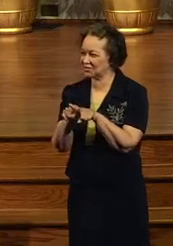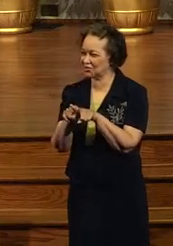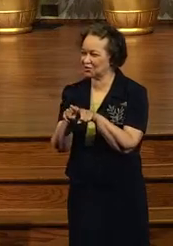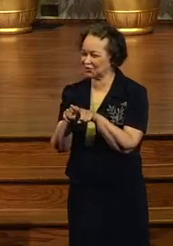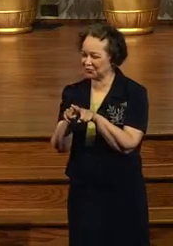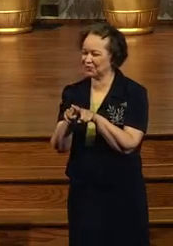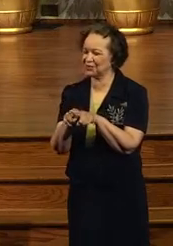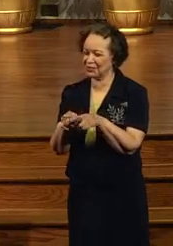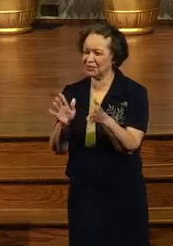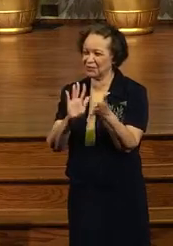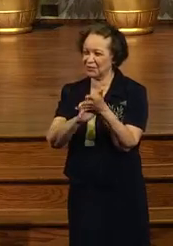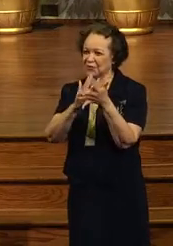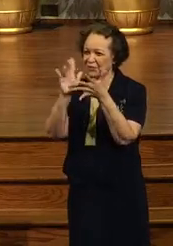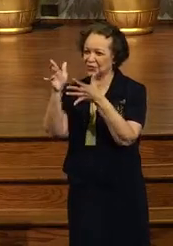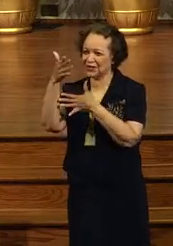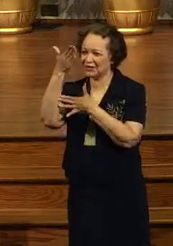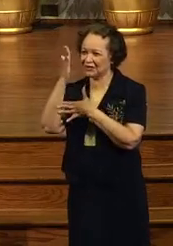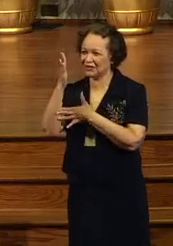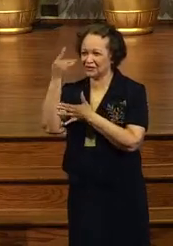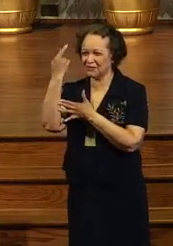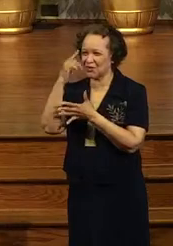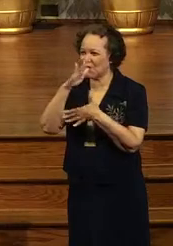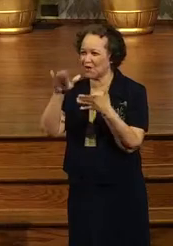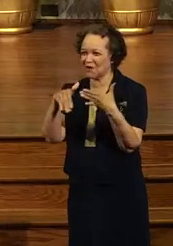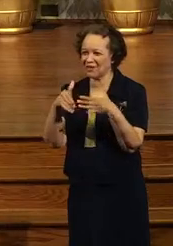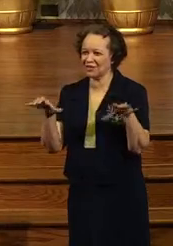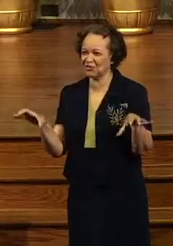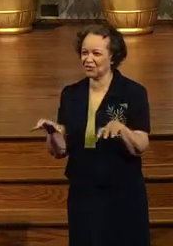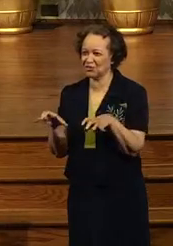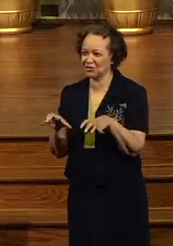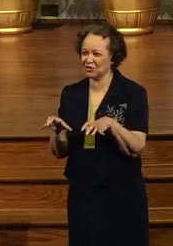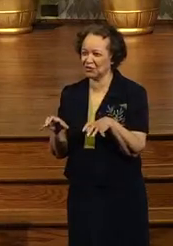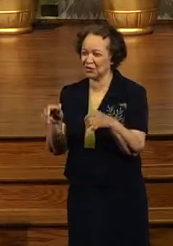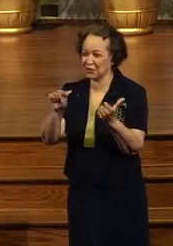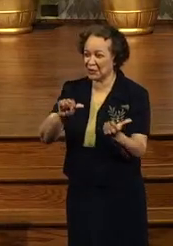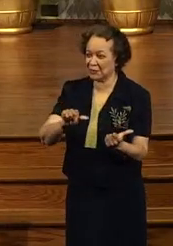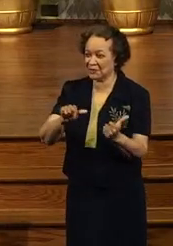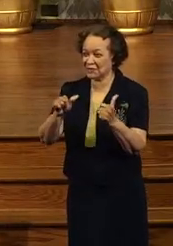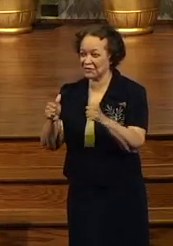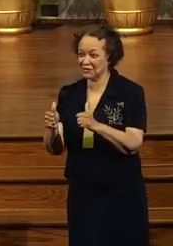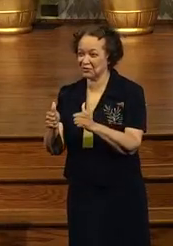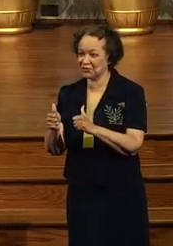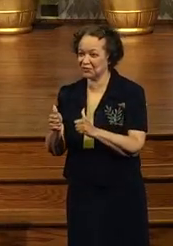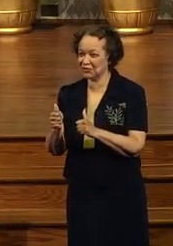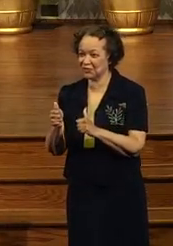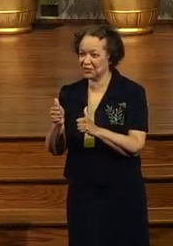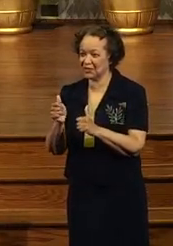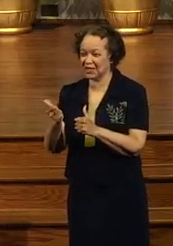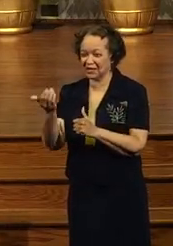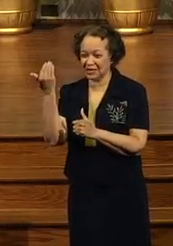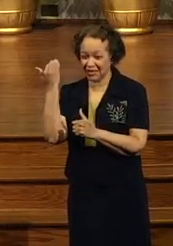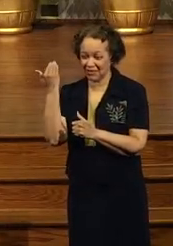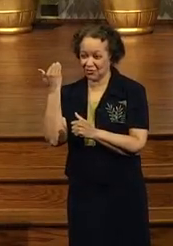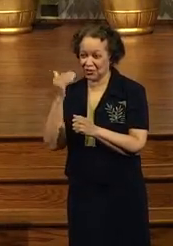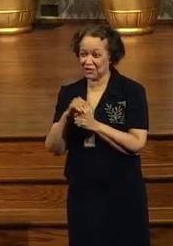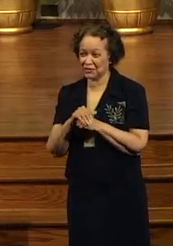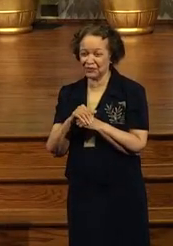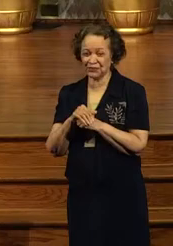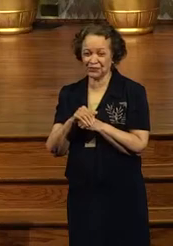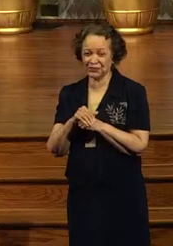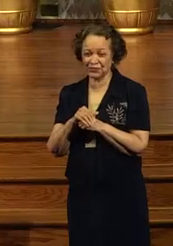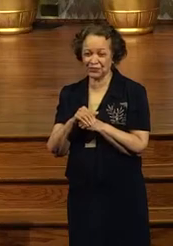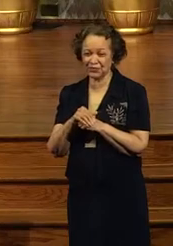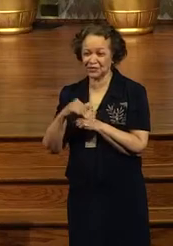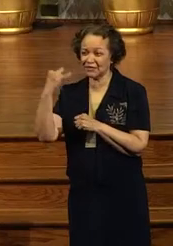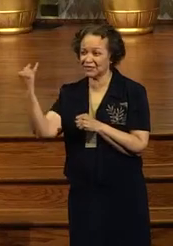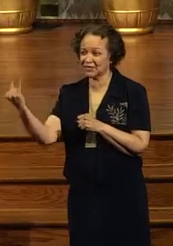is doing and what he is doing. And then we had a baptism on last week. We want to once again extend an